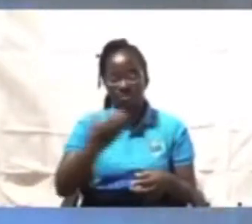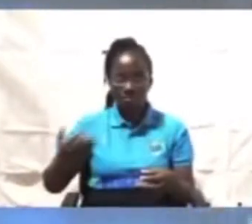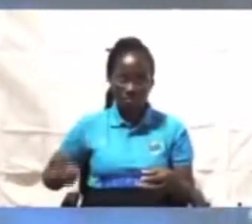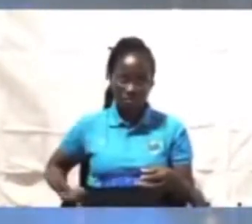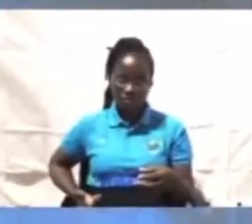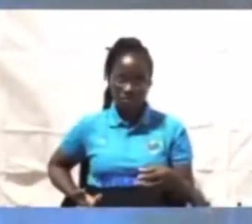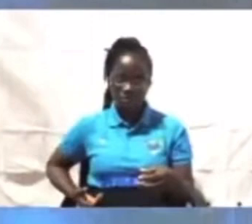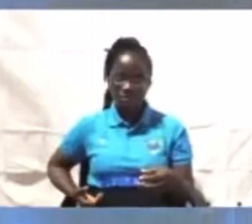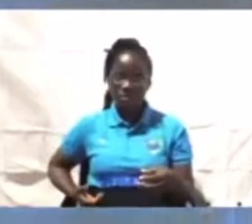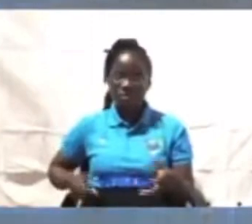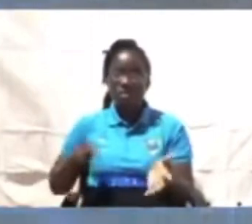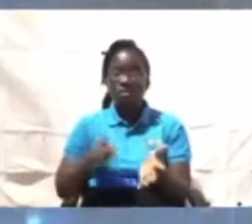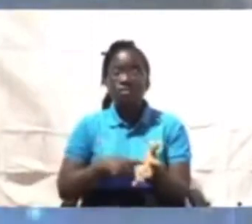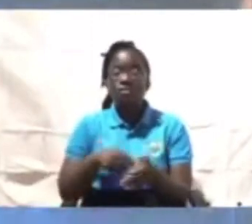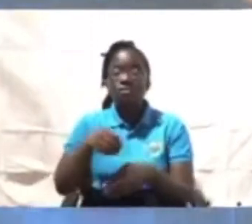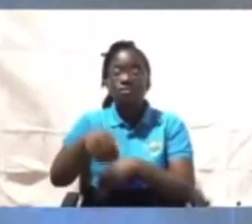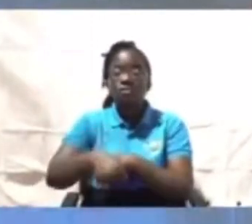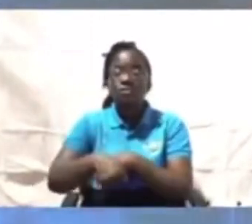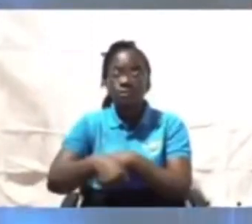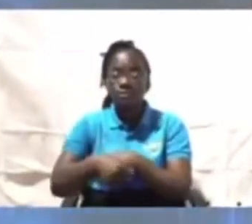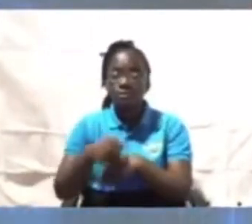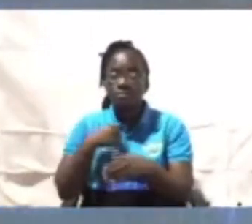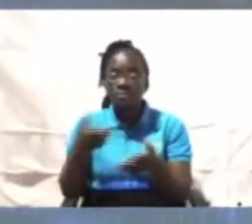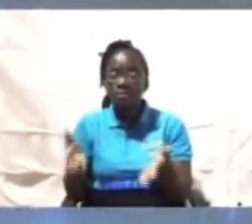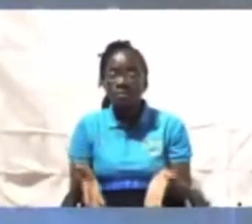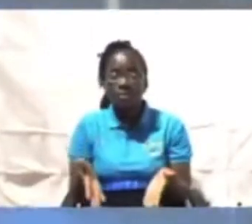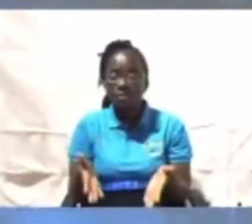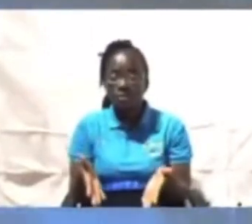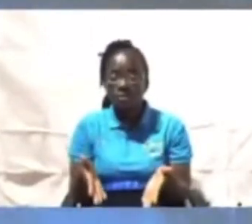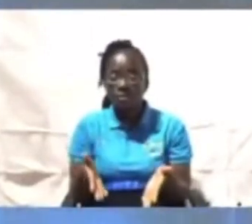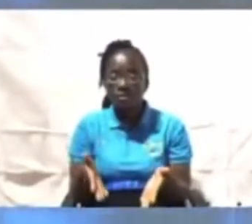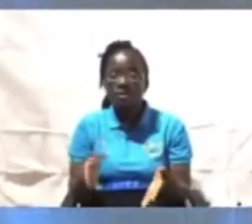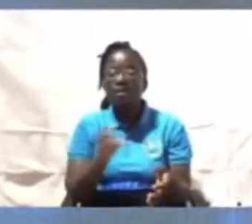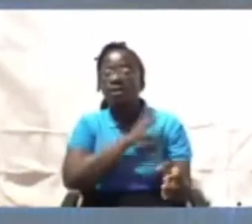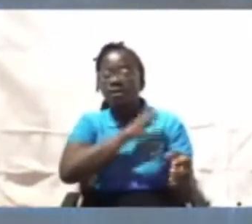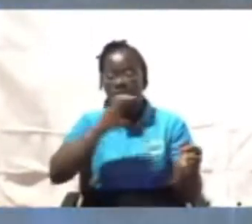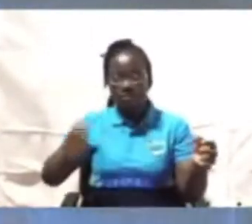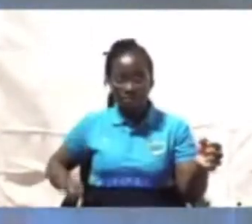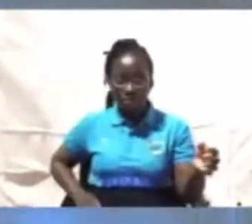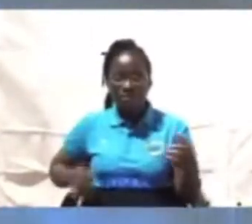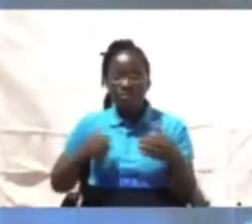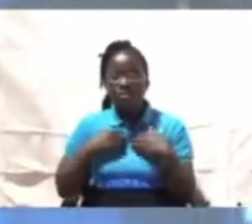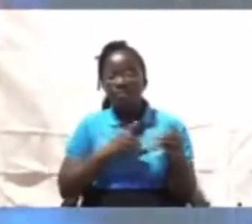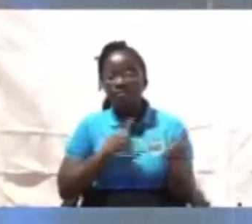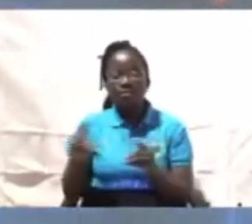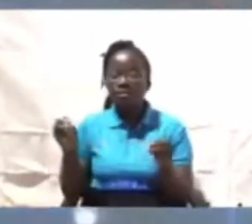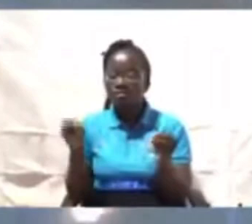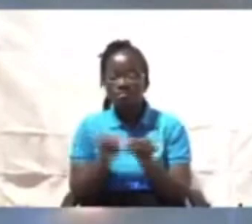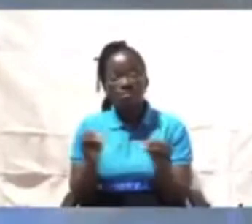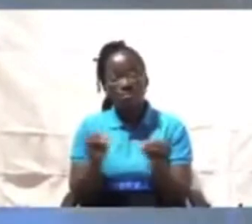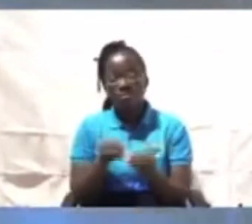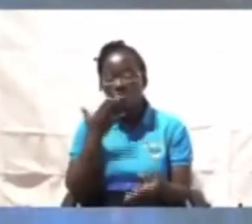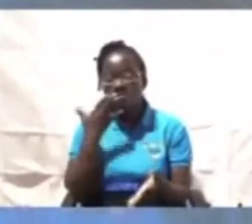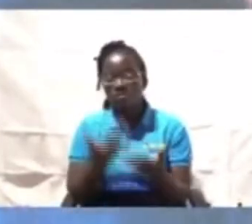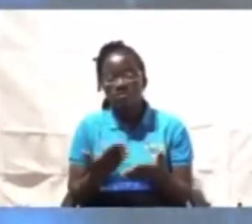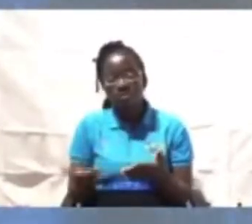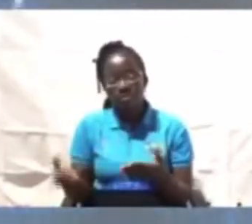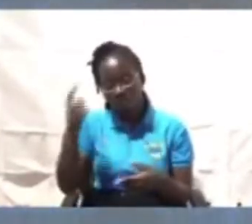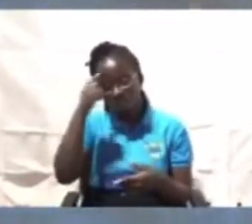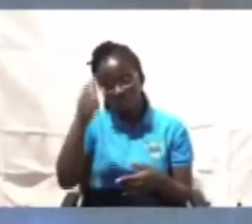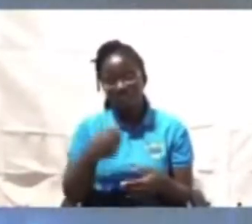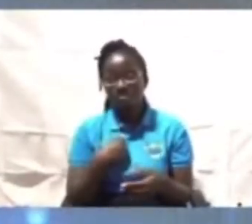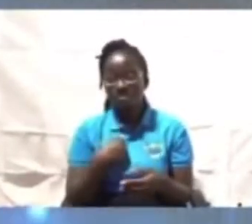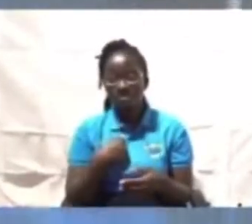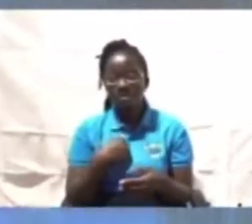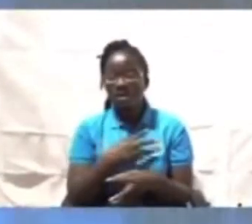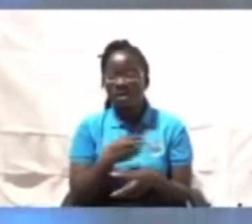bacho enyumbra yi mi wo ha Kristo wa ye biama me na ne wa ye